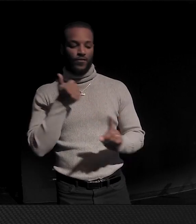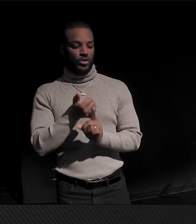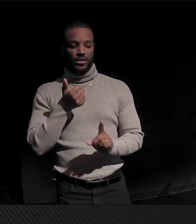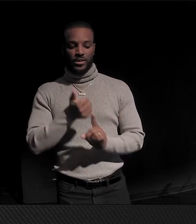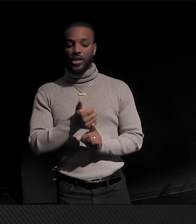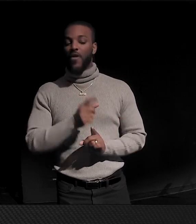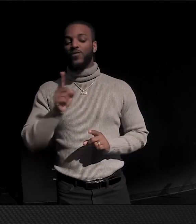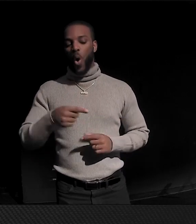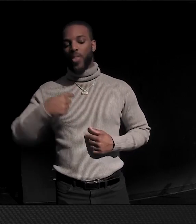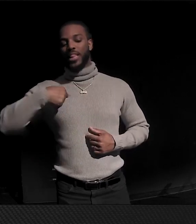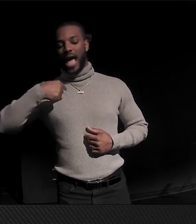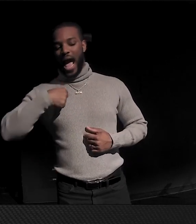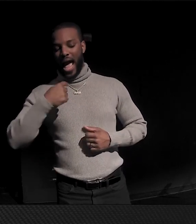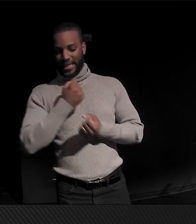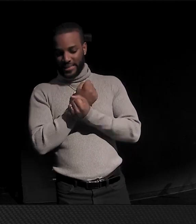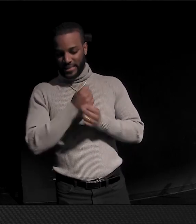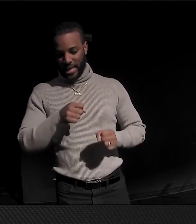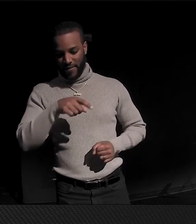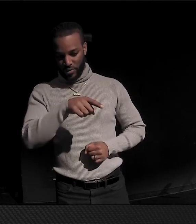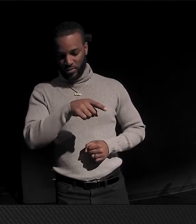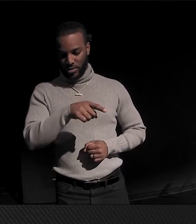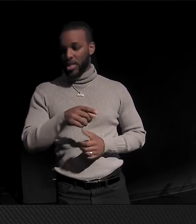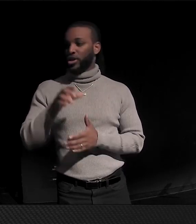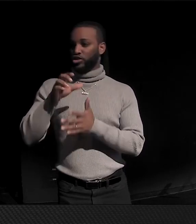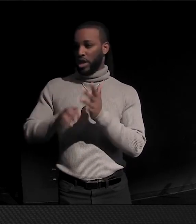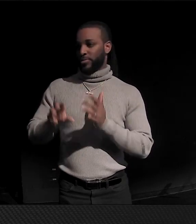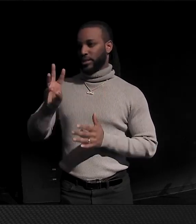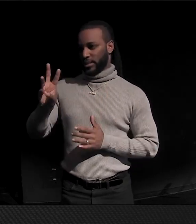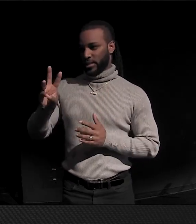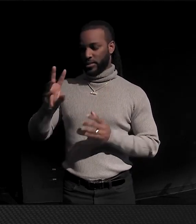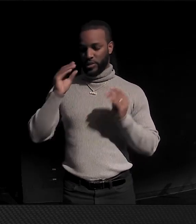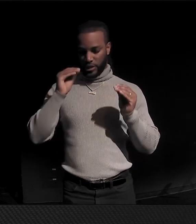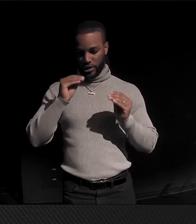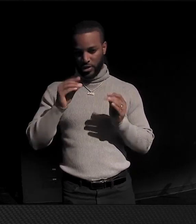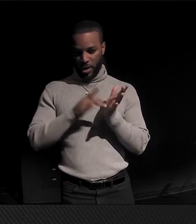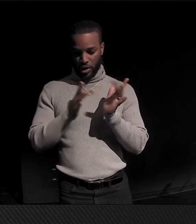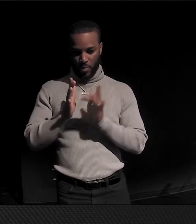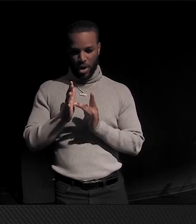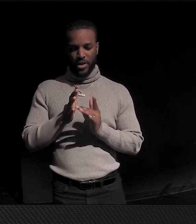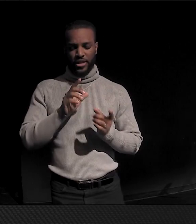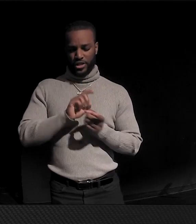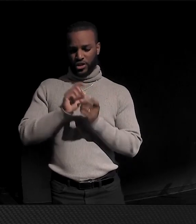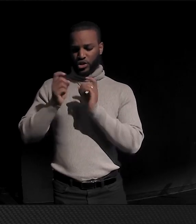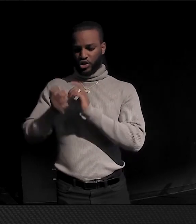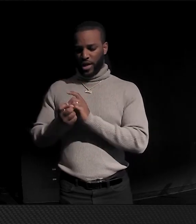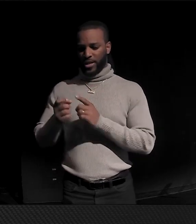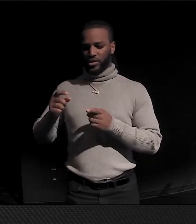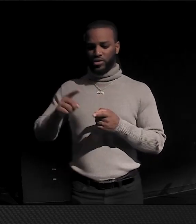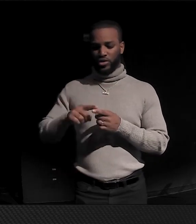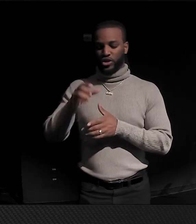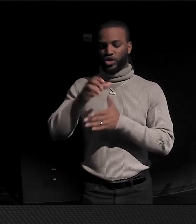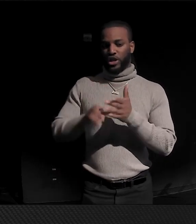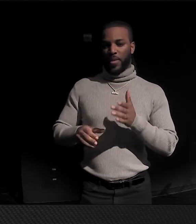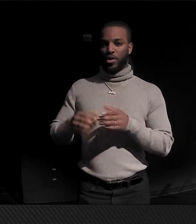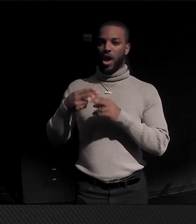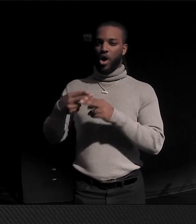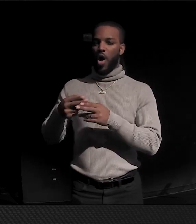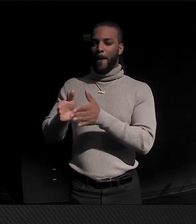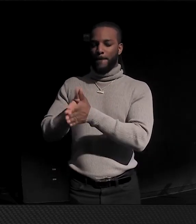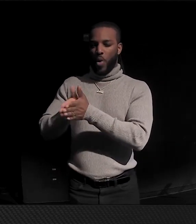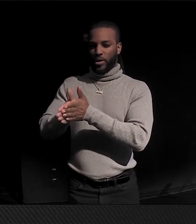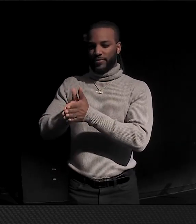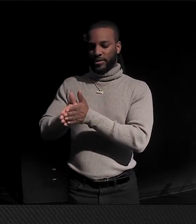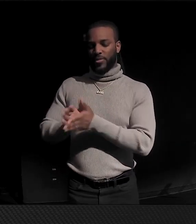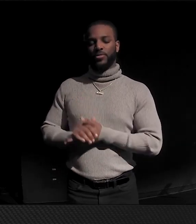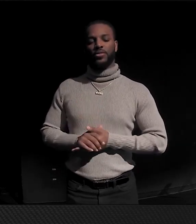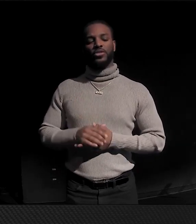Only I can save you. And then chapter 6, where he teaches on prayer, he moves into this chapter I call the motives chapter. What are